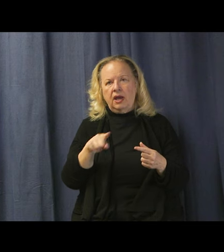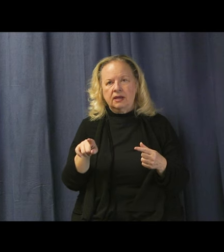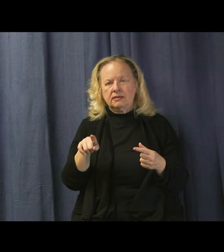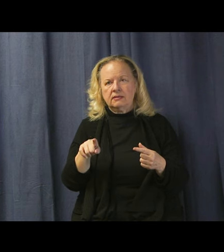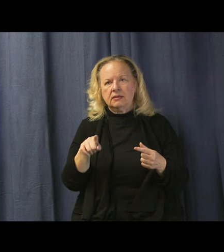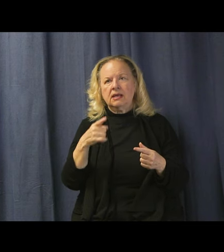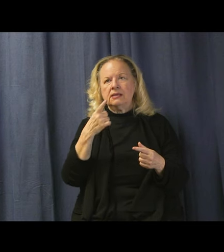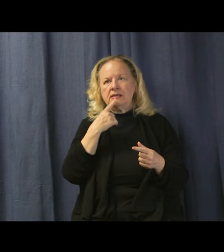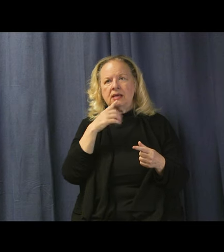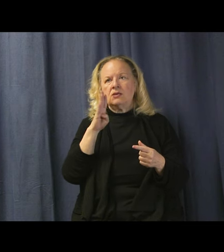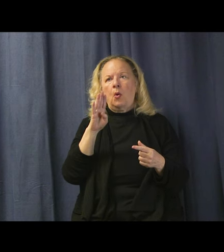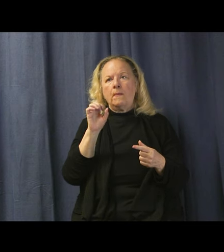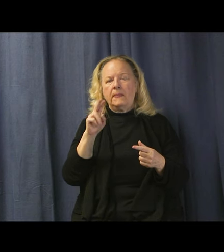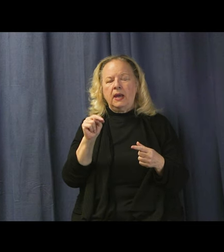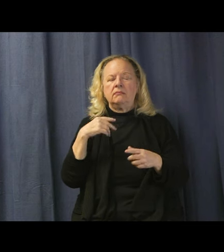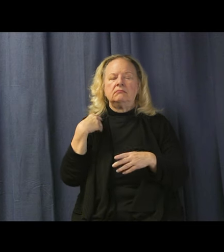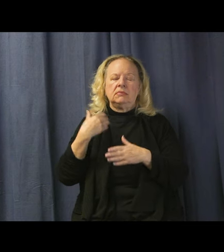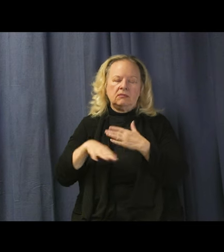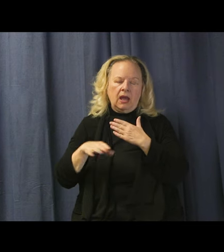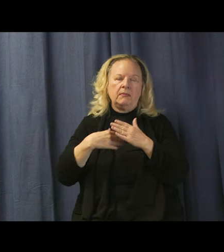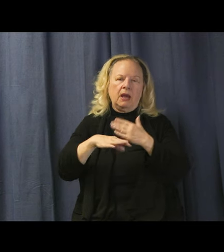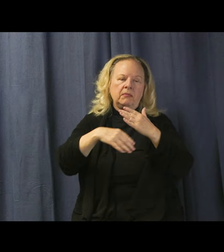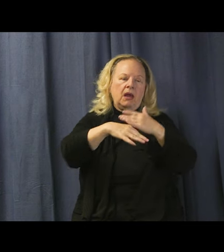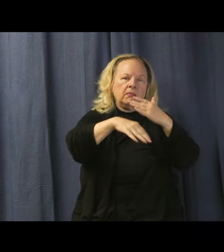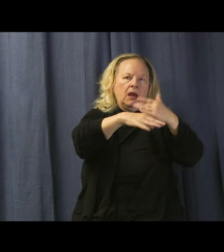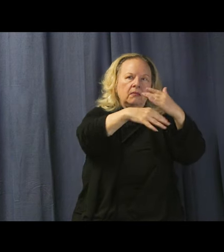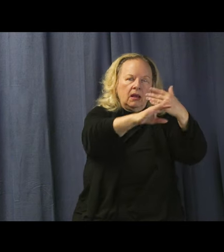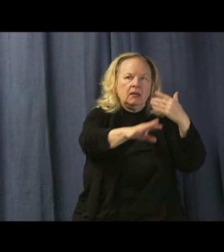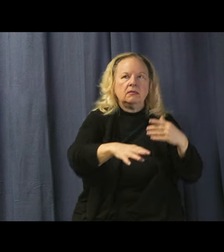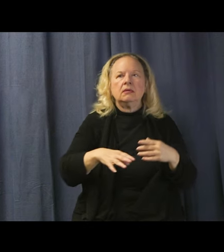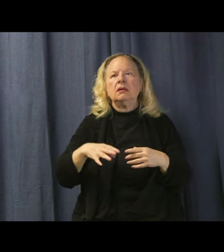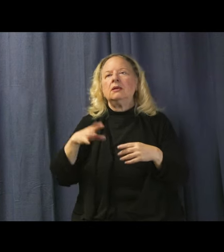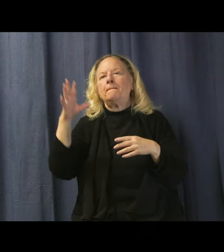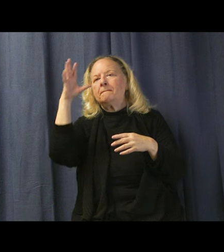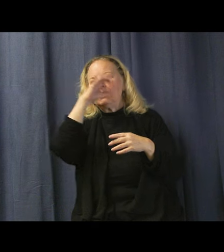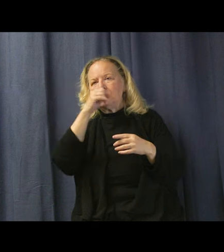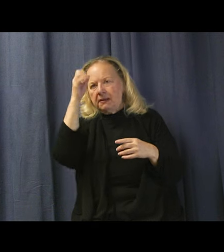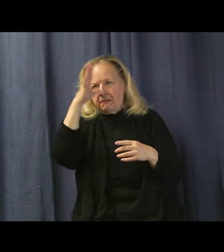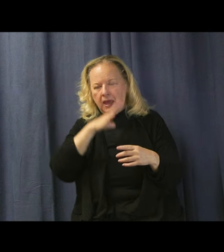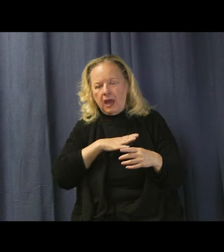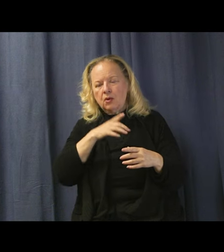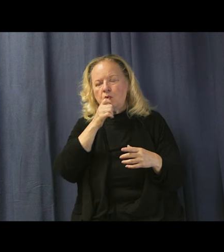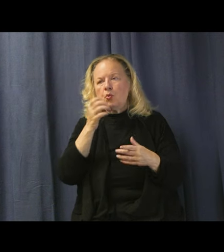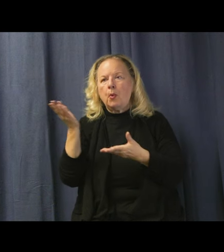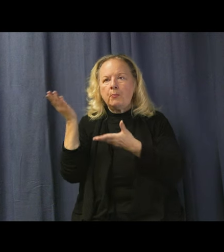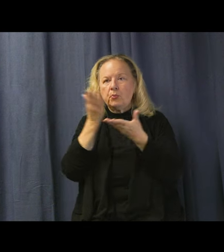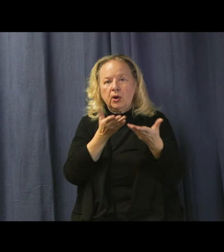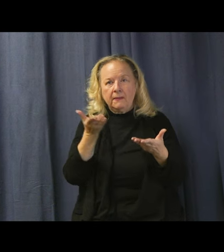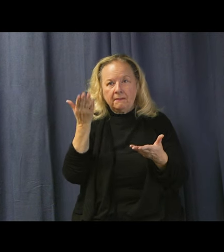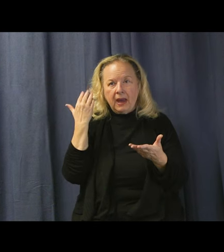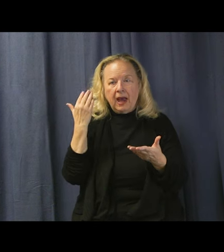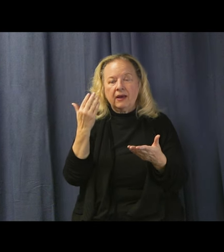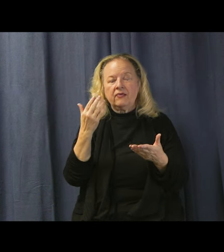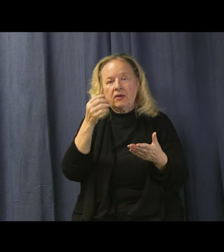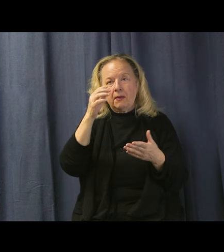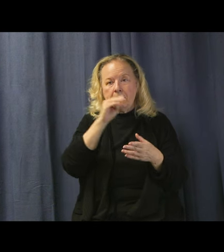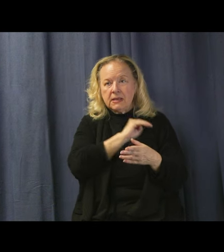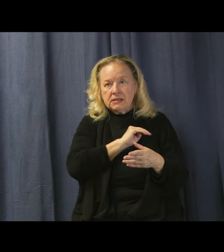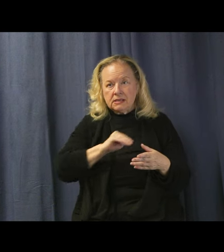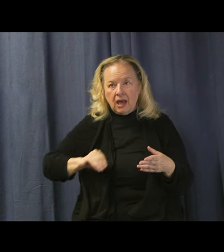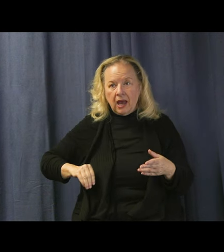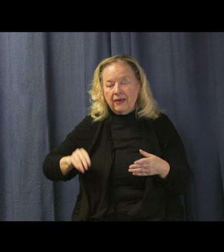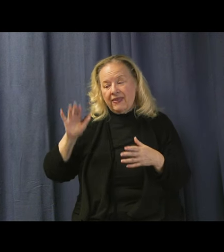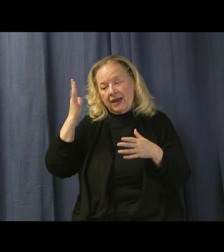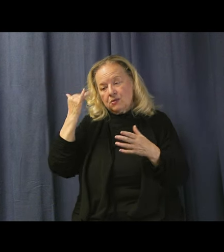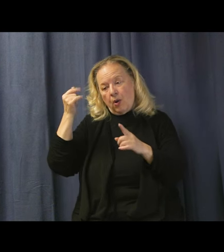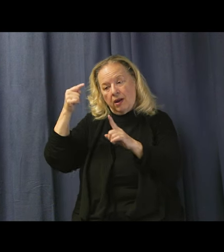it says, and Obed beget Jesse, and Jesse beget David, because he was the missing man who's going to bring back the Messiah. This is why